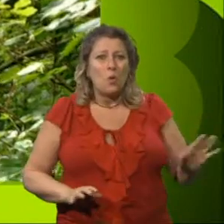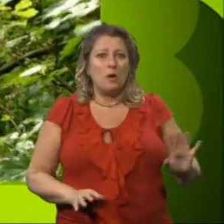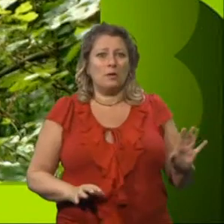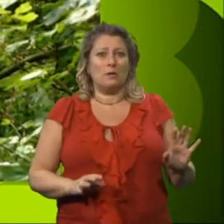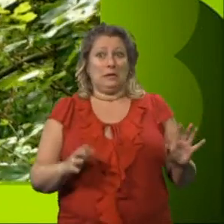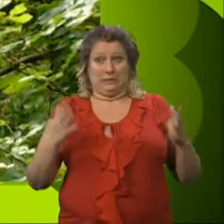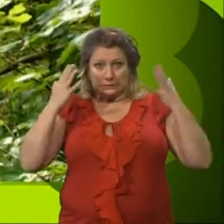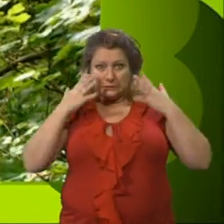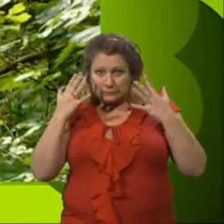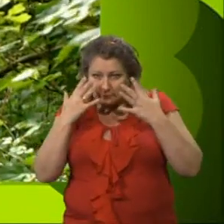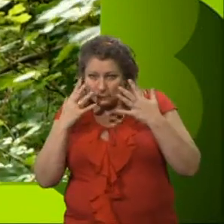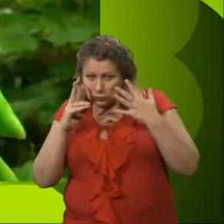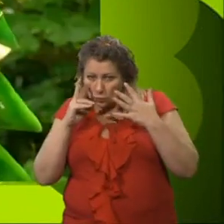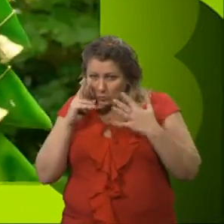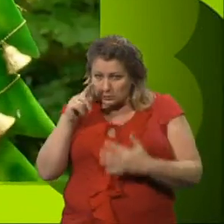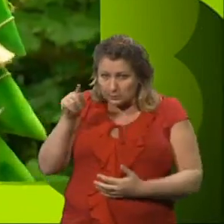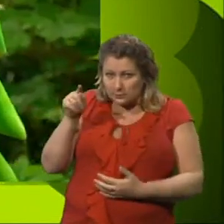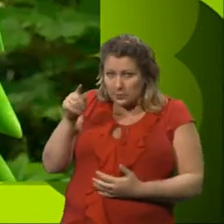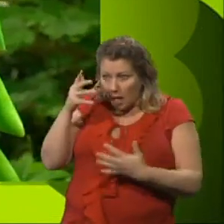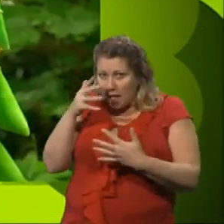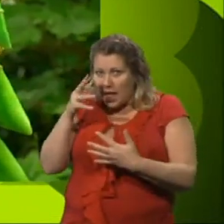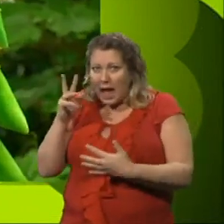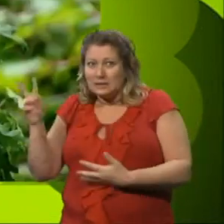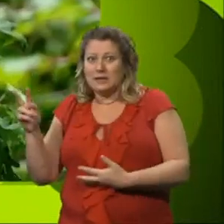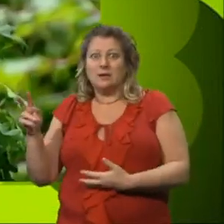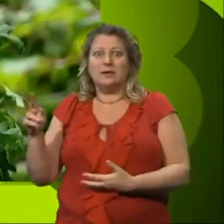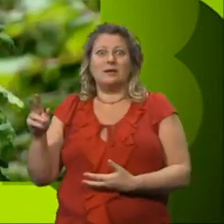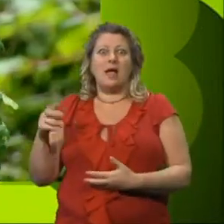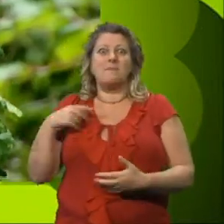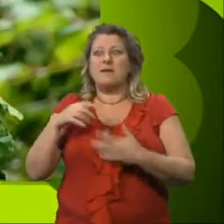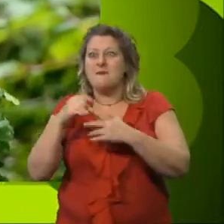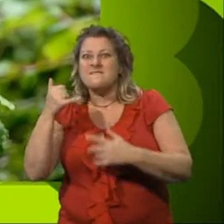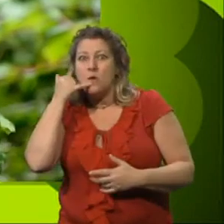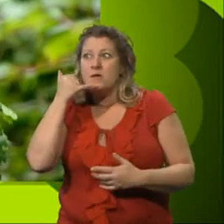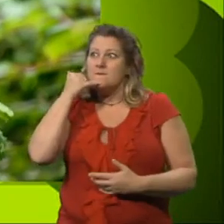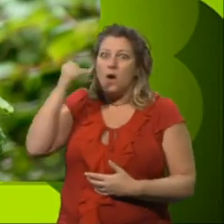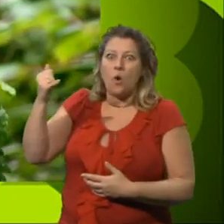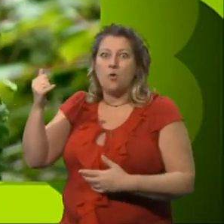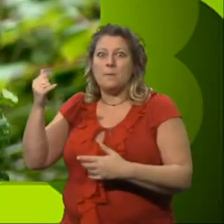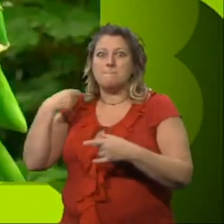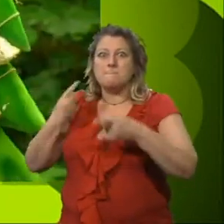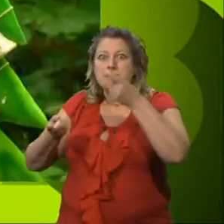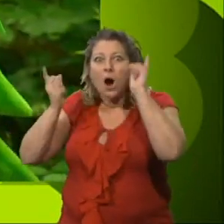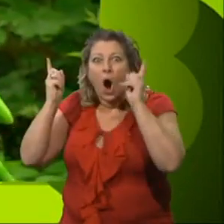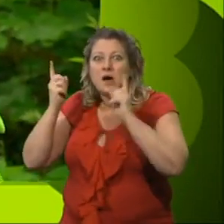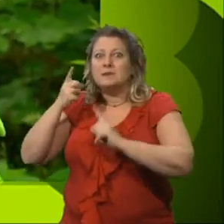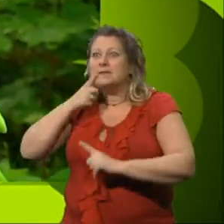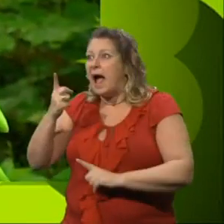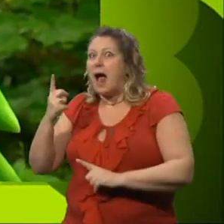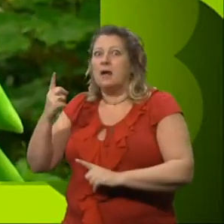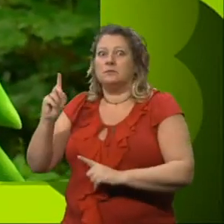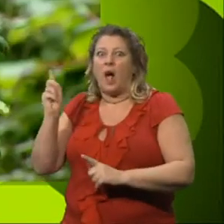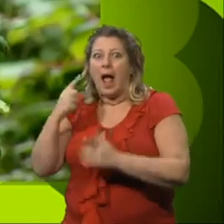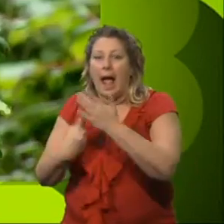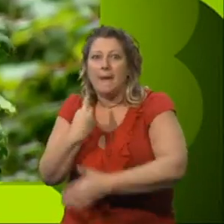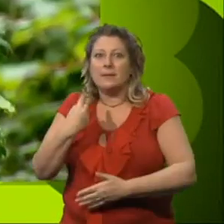our camouflage to keep an eye on Bluster. Brilliant. Then we'll find a phone, give Max a great story for the front page, and then we can get out of here. Double brilliant.